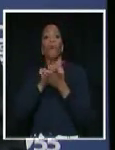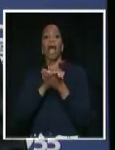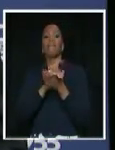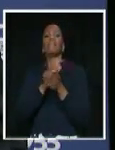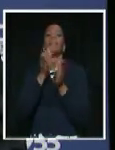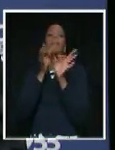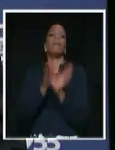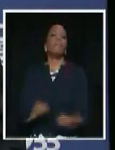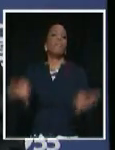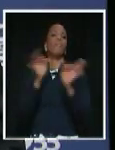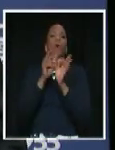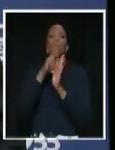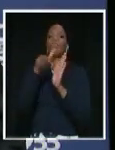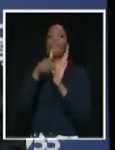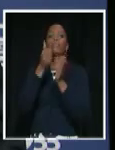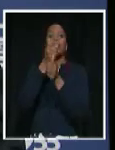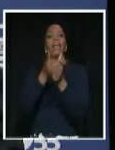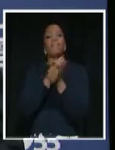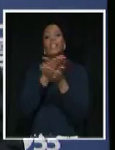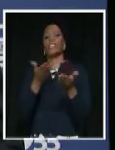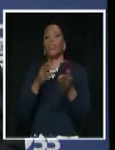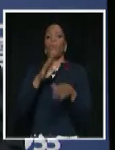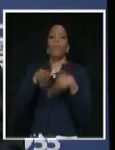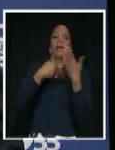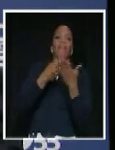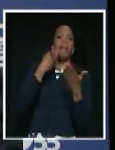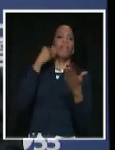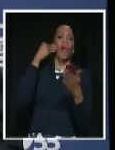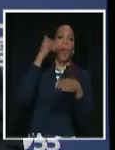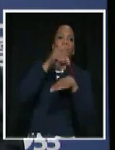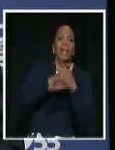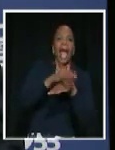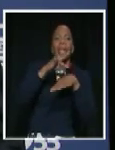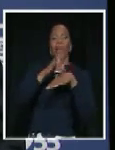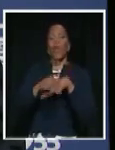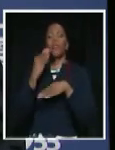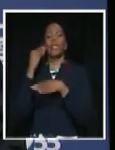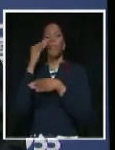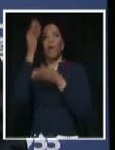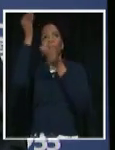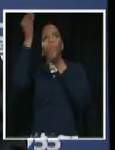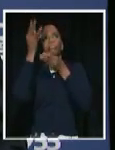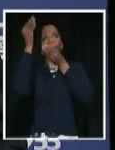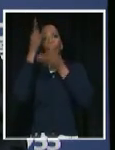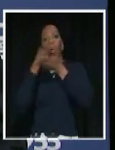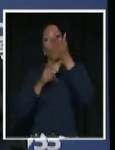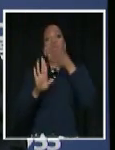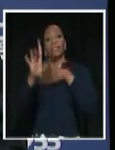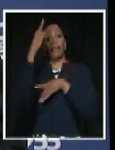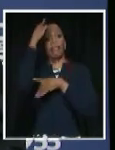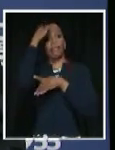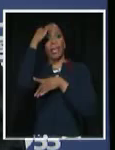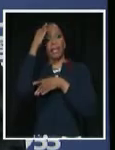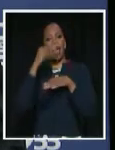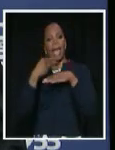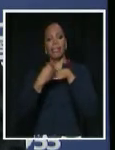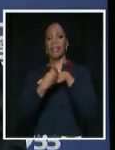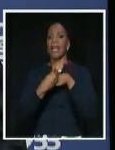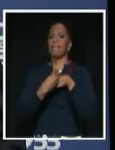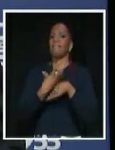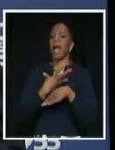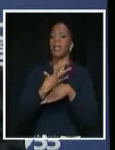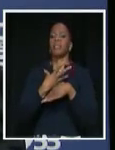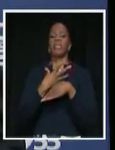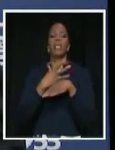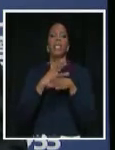that I do. You know, when I come home at night or early in the morning, she tells me what she thinks. That advice is it's extraordinarily